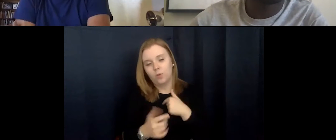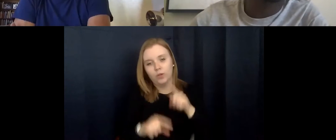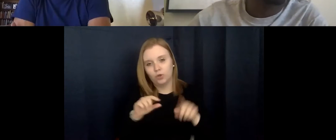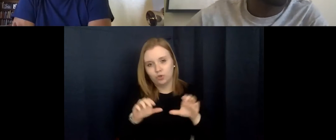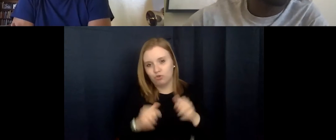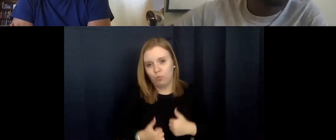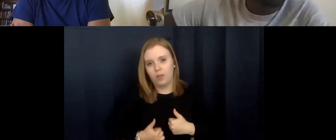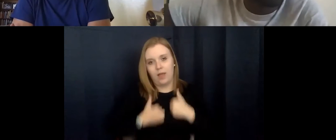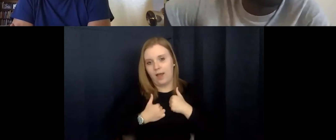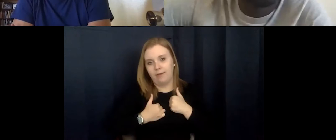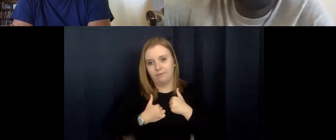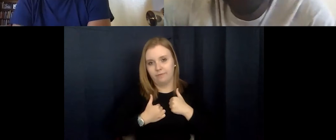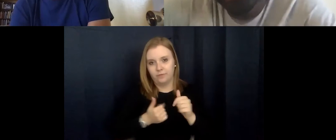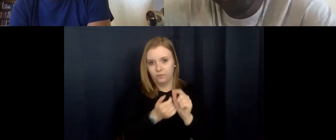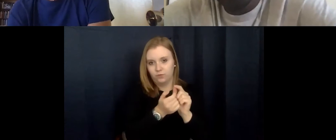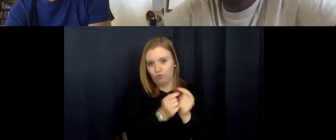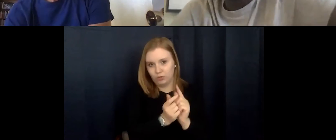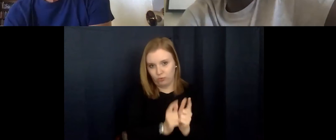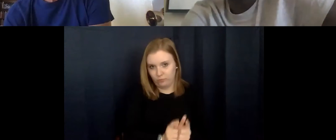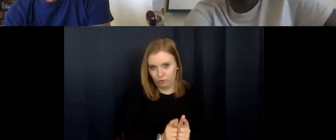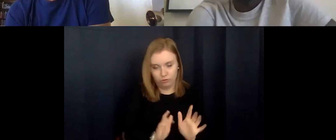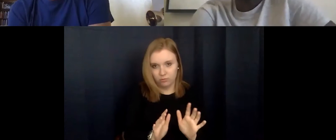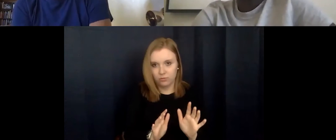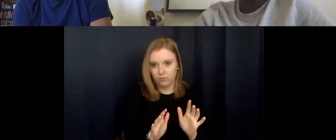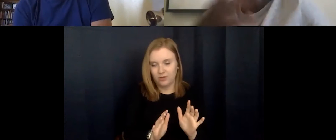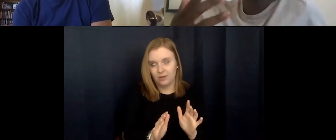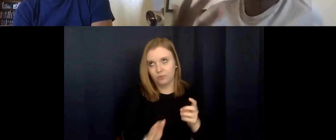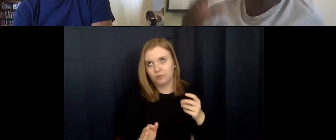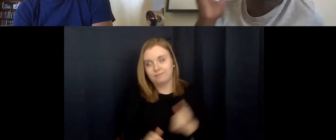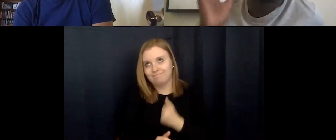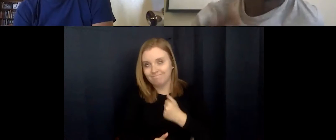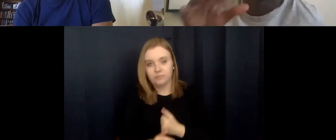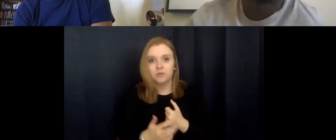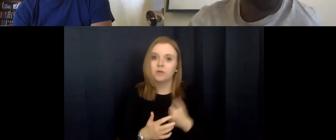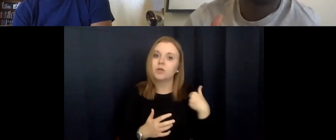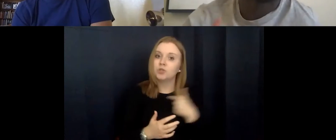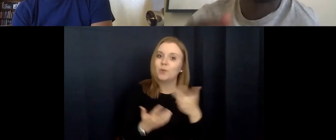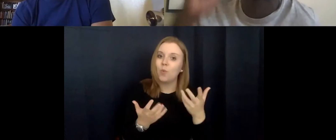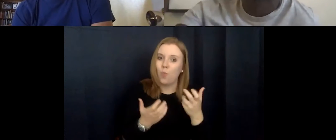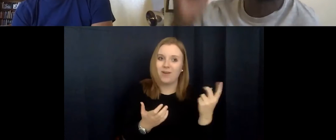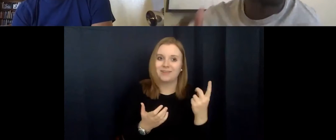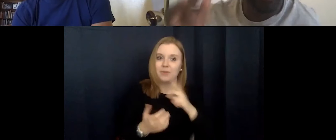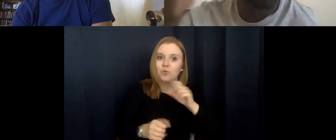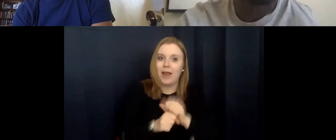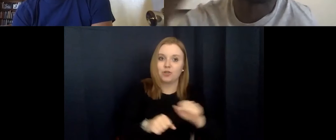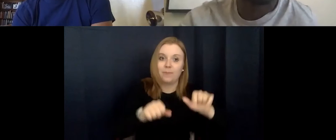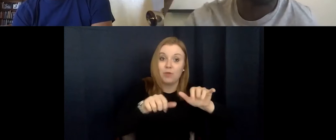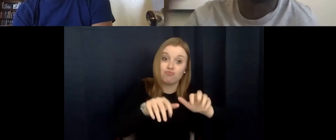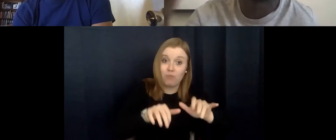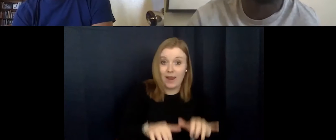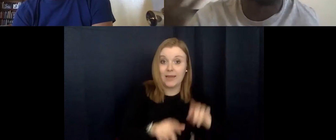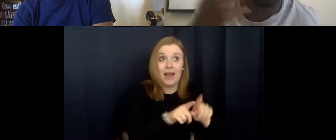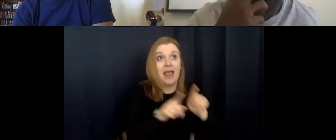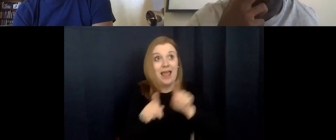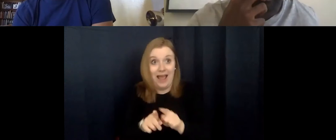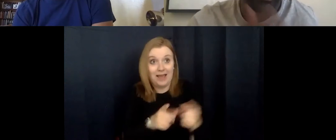live transcription, which was a bummer because we wanted someone to like be writing the text as it's coming, you know, as it's, and then